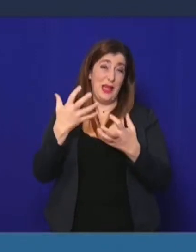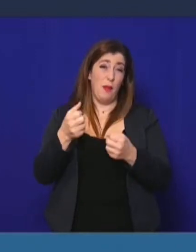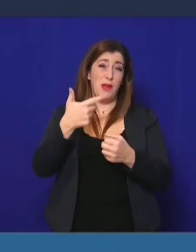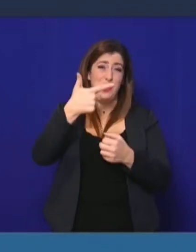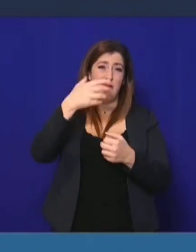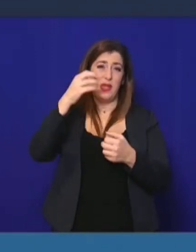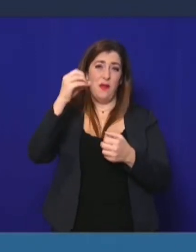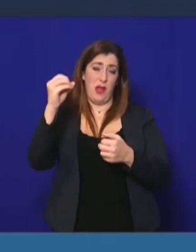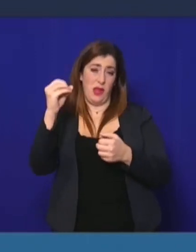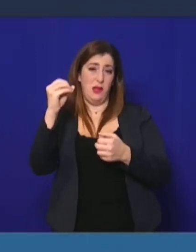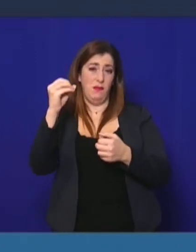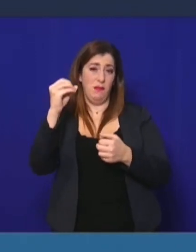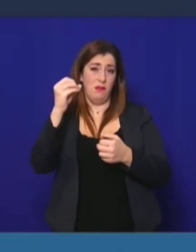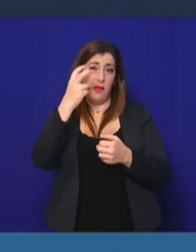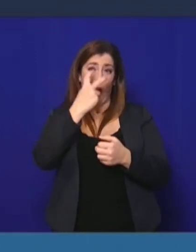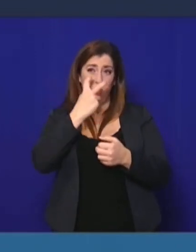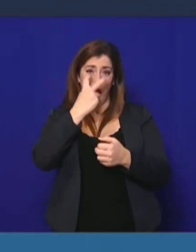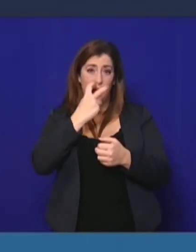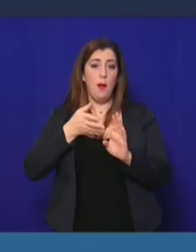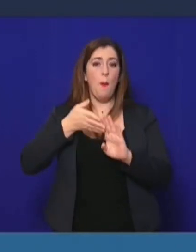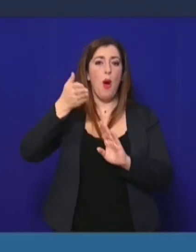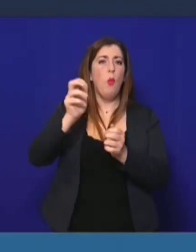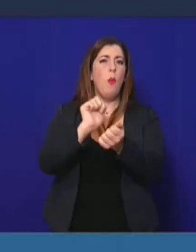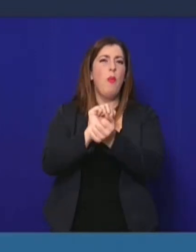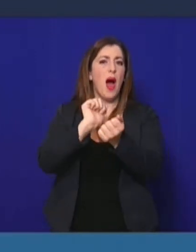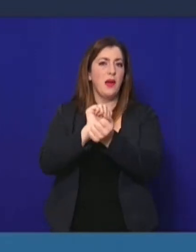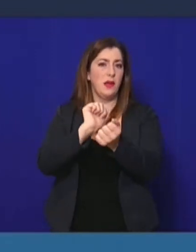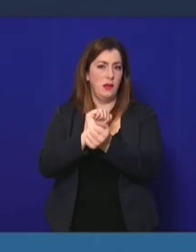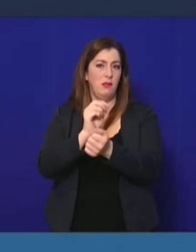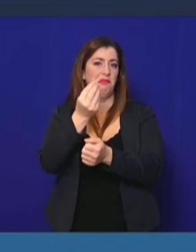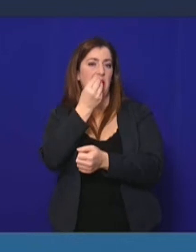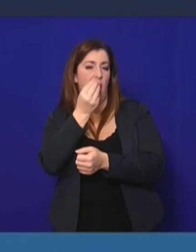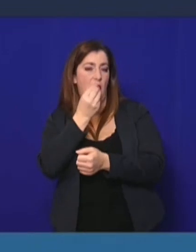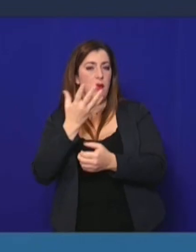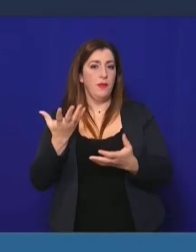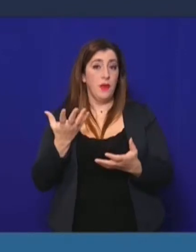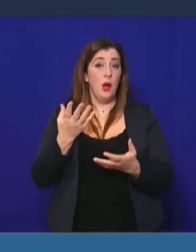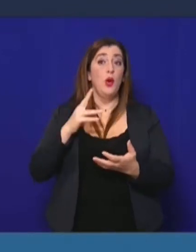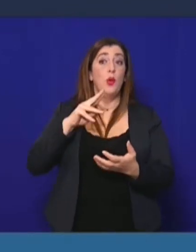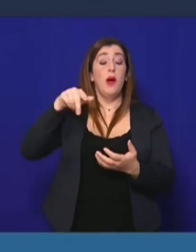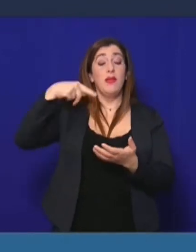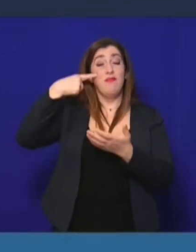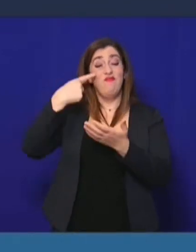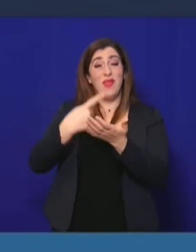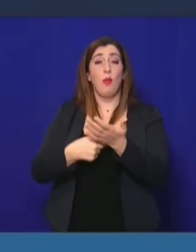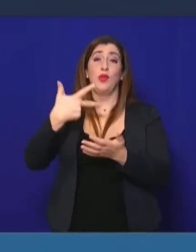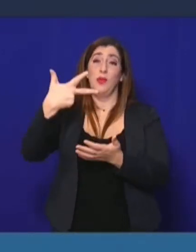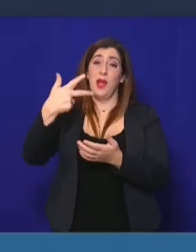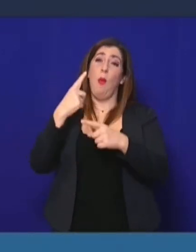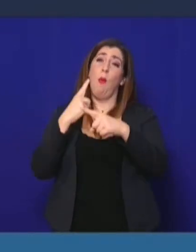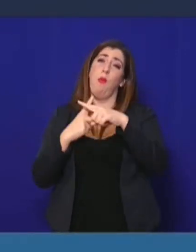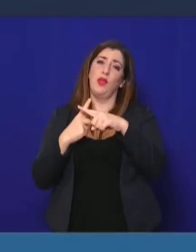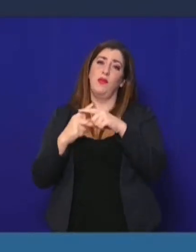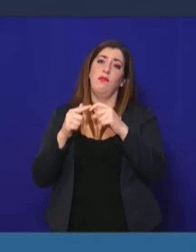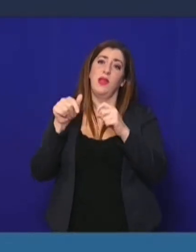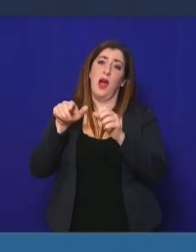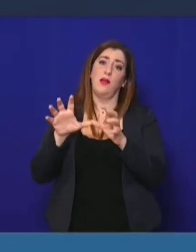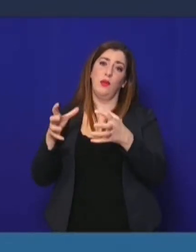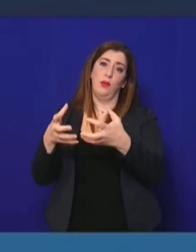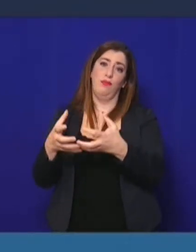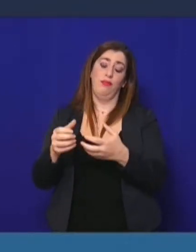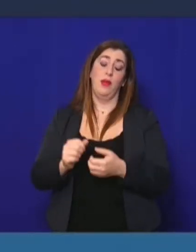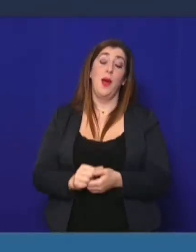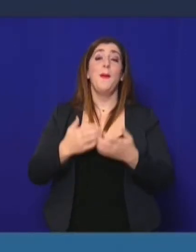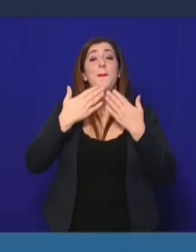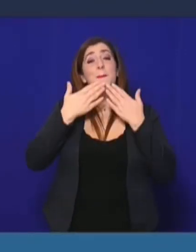minħabba l-ammont sostanzjali ta' 8 każijiet kellna dawn jitpoġġew kollha f'karantina. Nerġa' nappella Pubbliku bħalissa mhuwiex żmien li nagħmlu